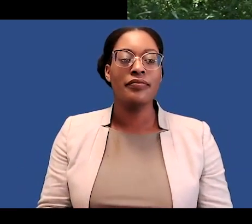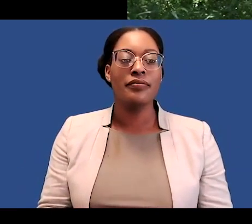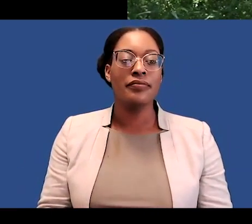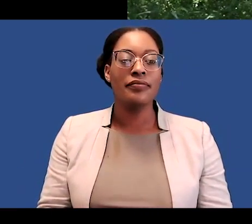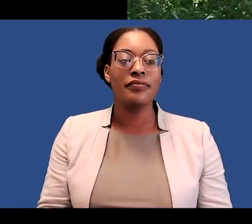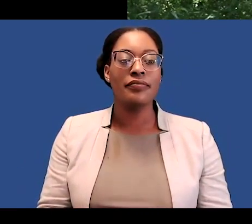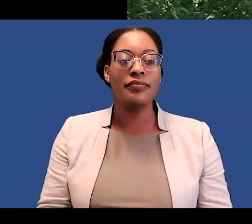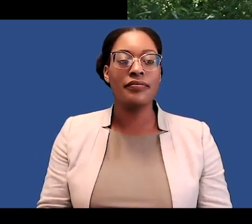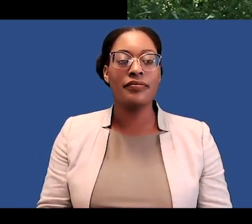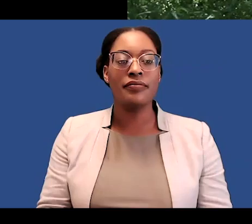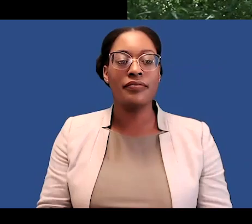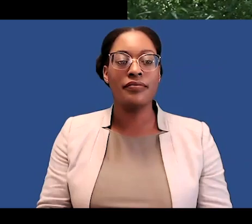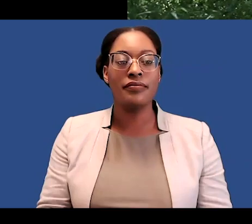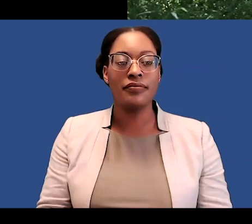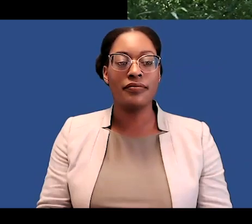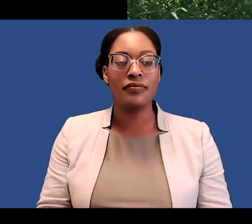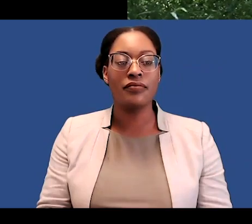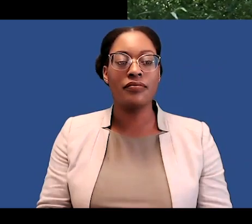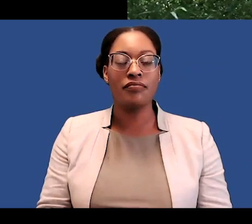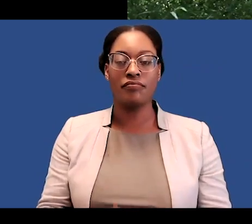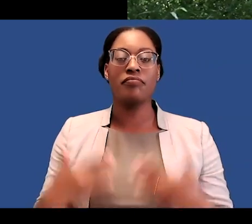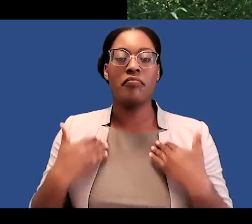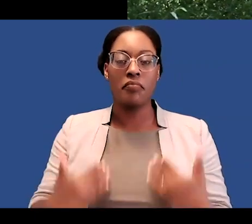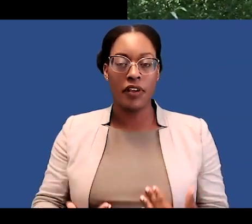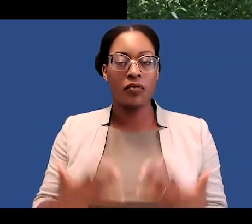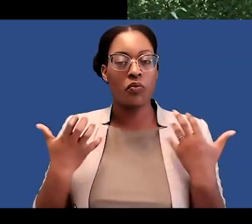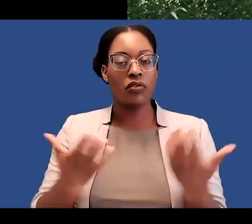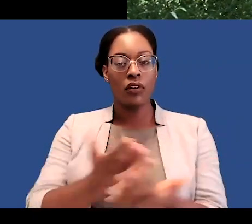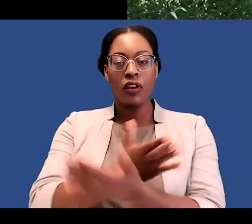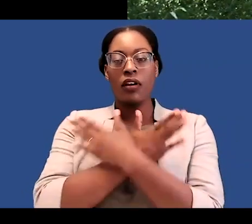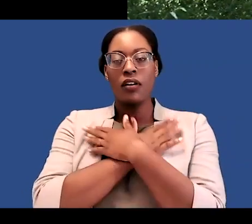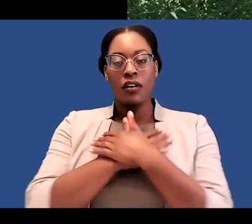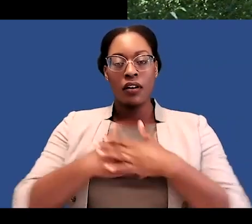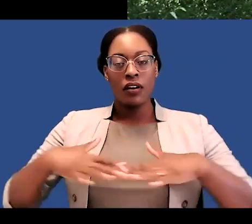Wiggle the toes and relax the toes.